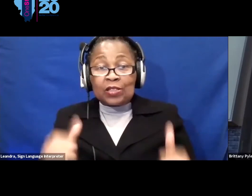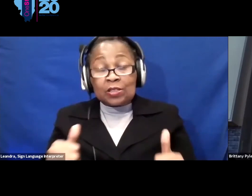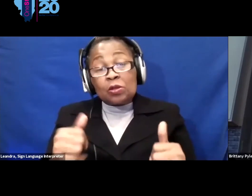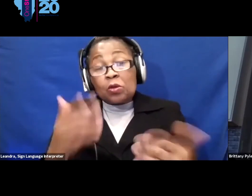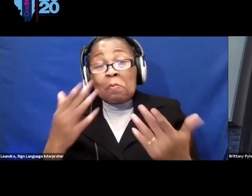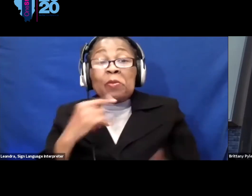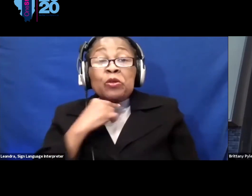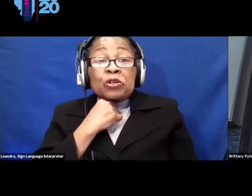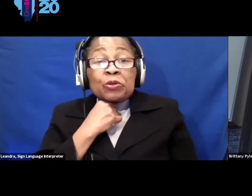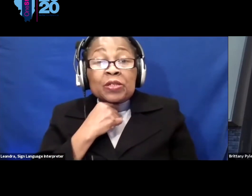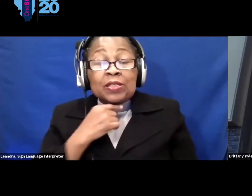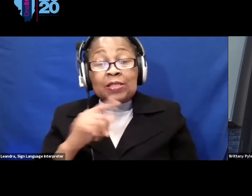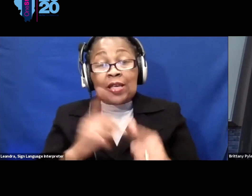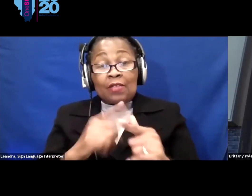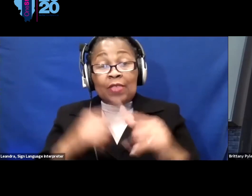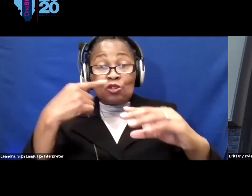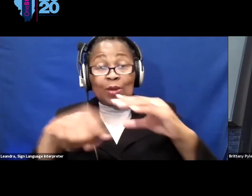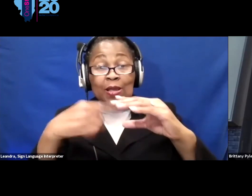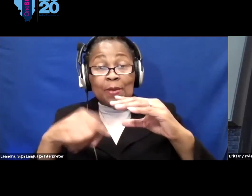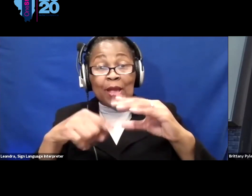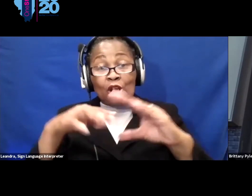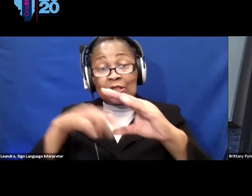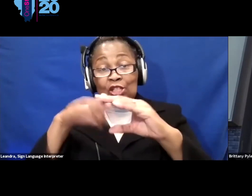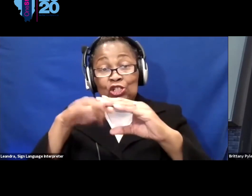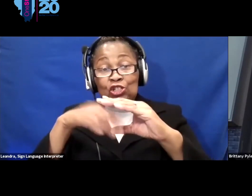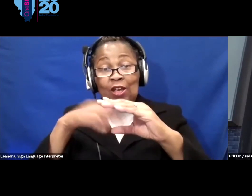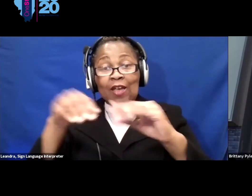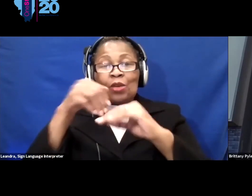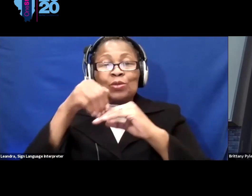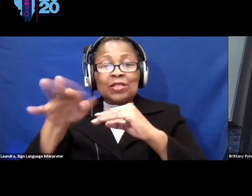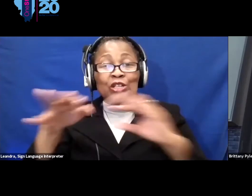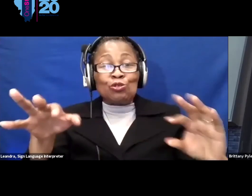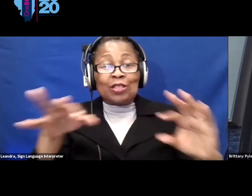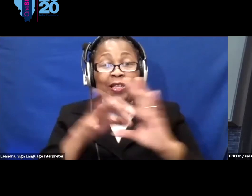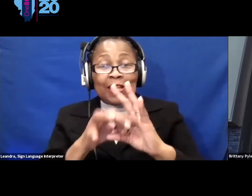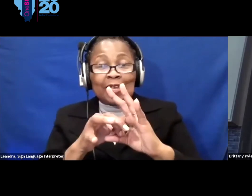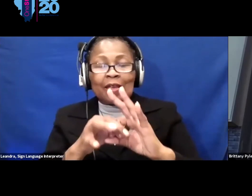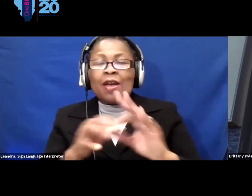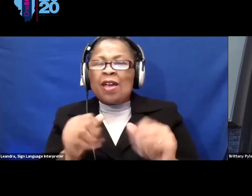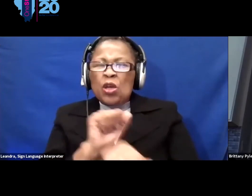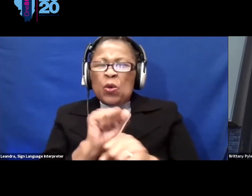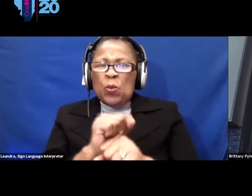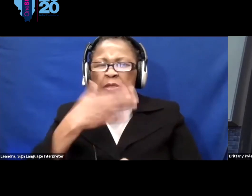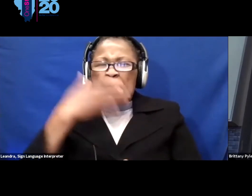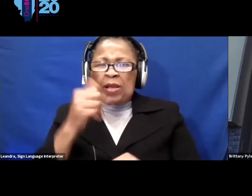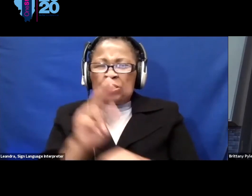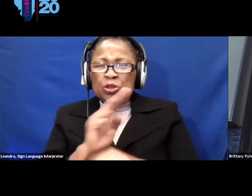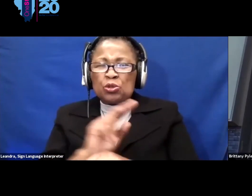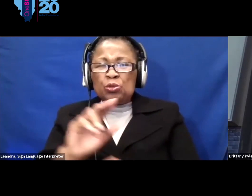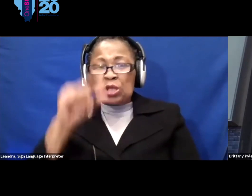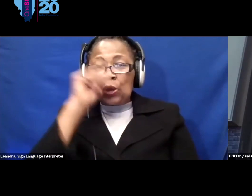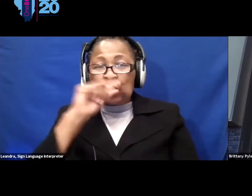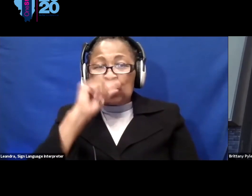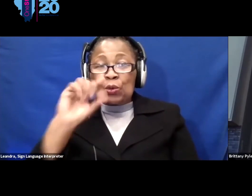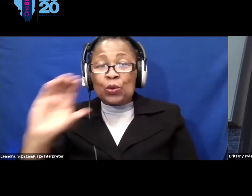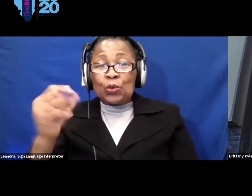well, just put your email in the chat box and we'll send you the link to the feed. It works best in Google Chrome. So